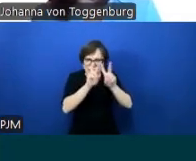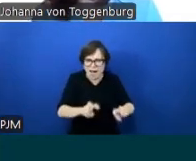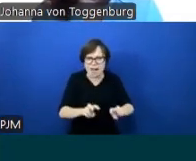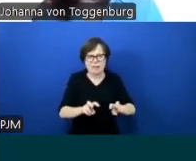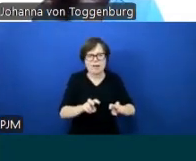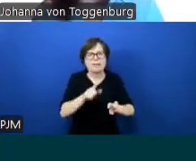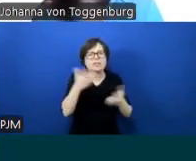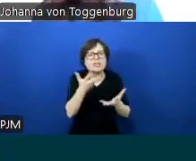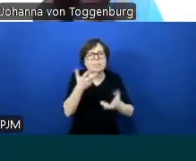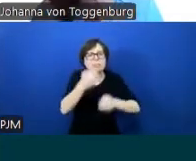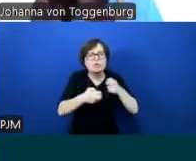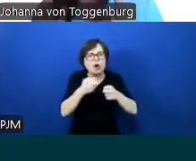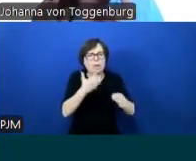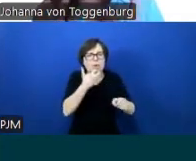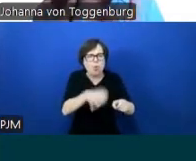populated areas.